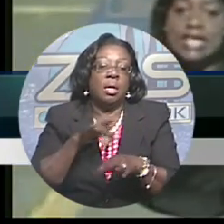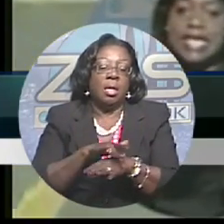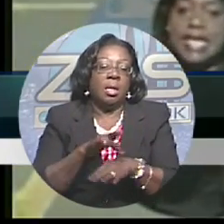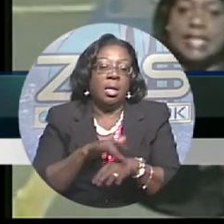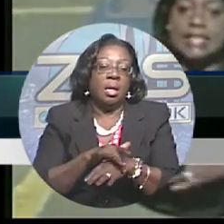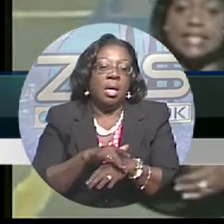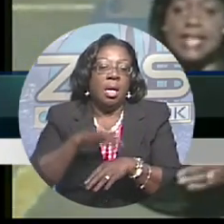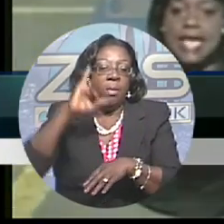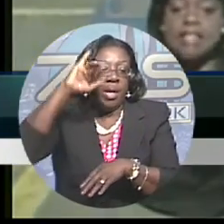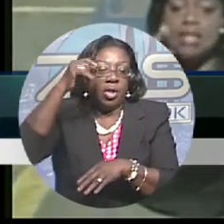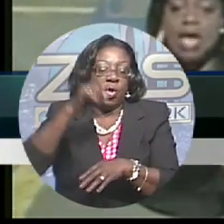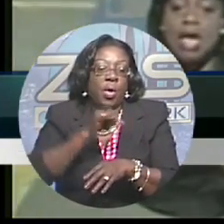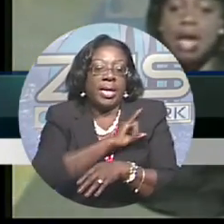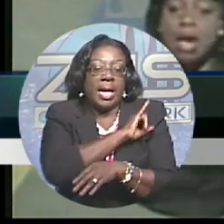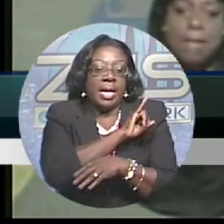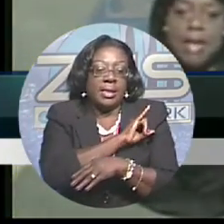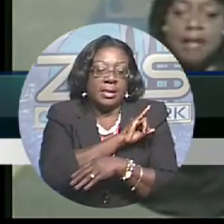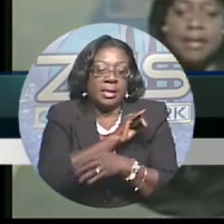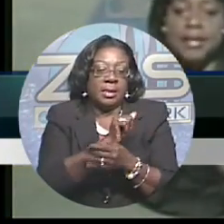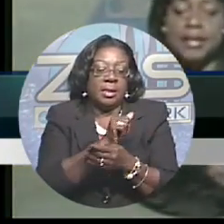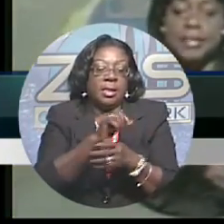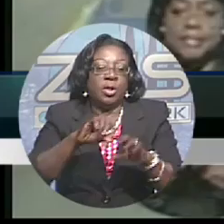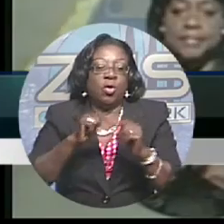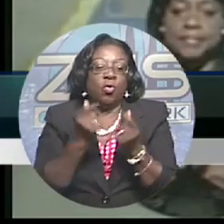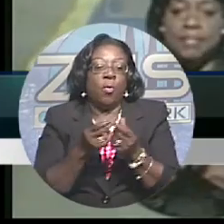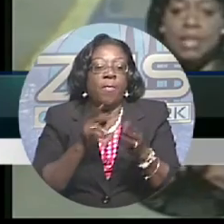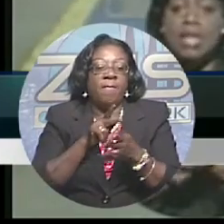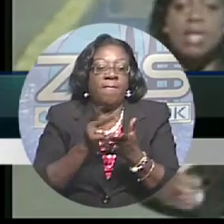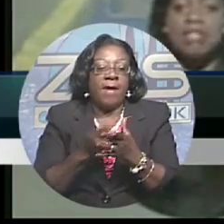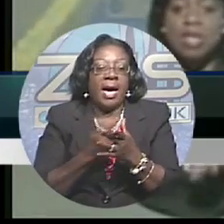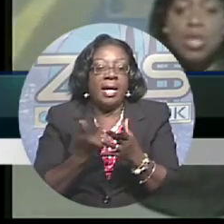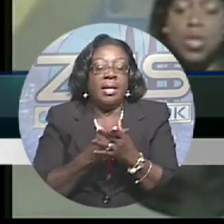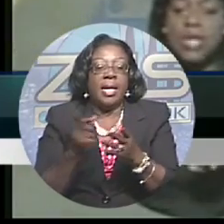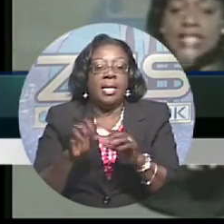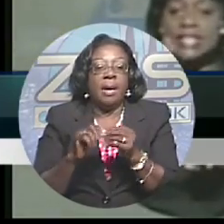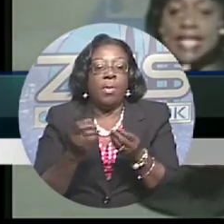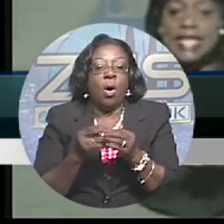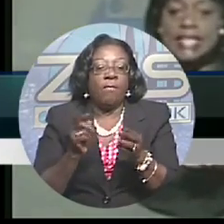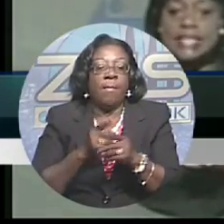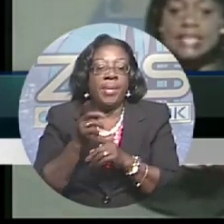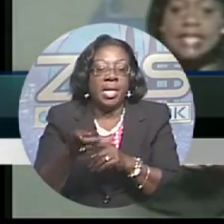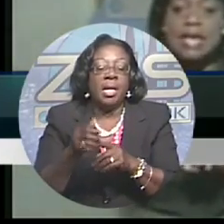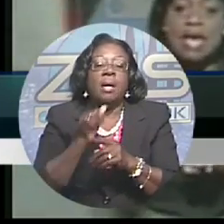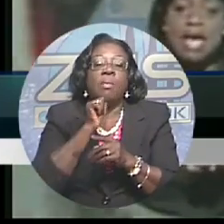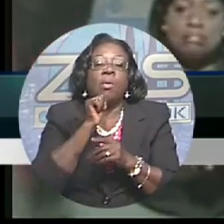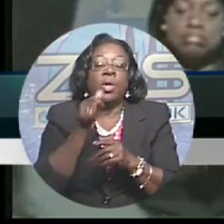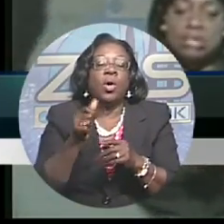Justice John Isaacs. The group filed a number of appeals but were unsuccessful. The court has